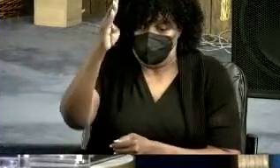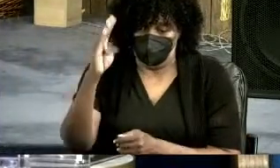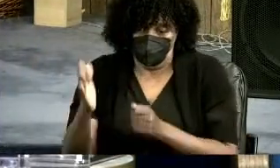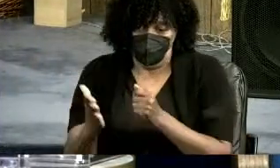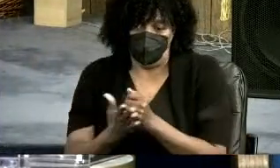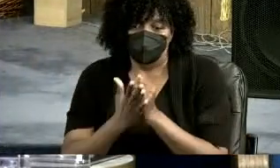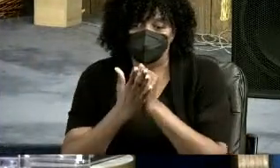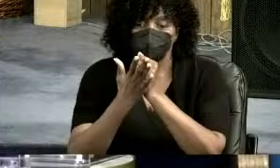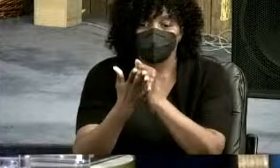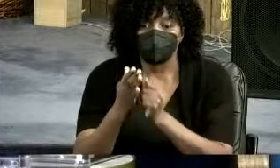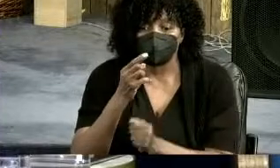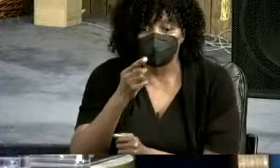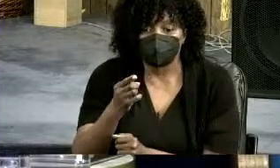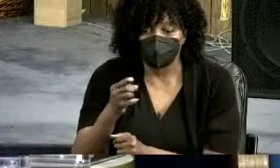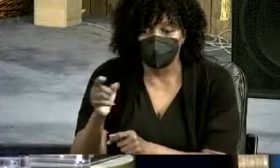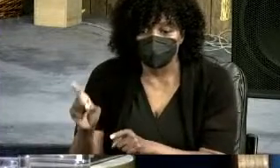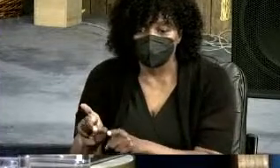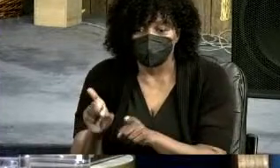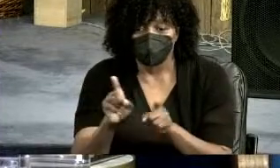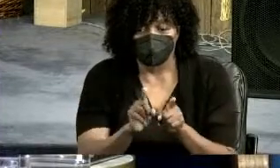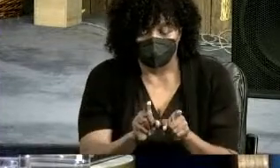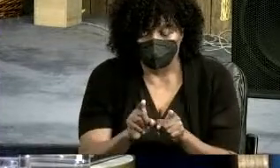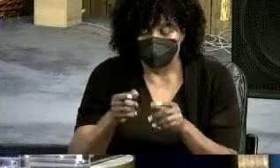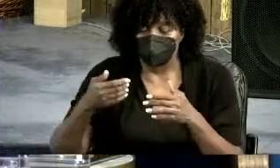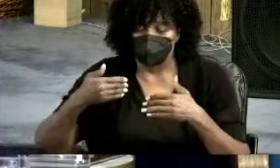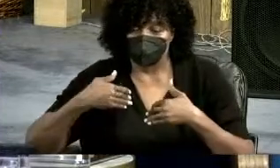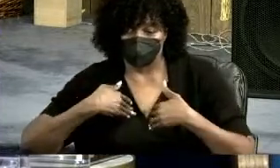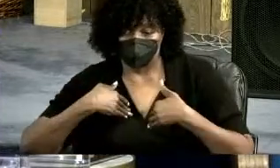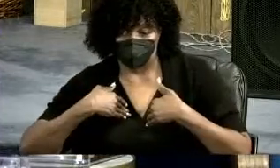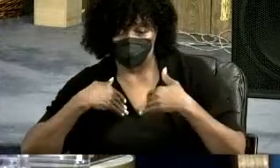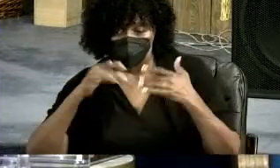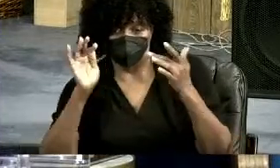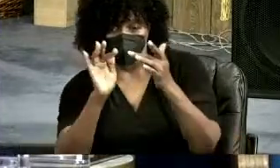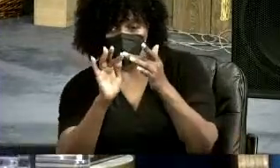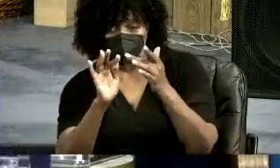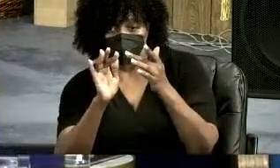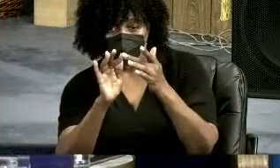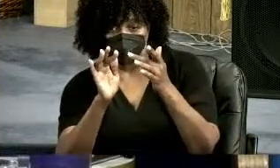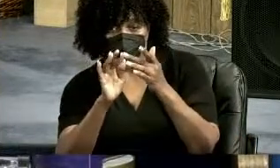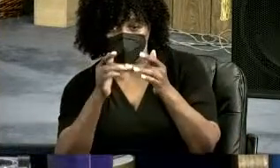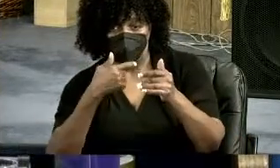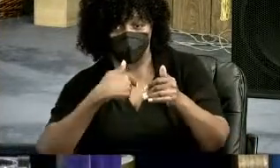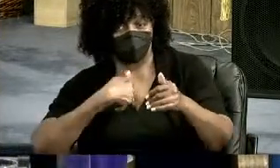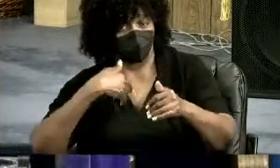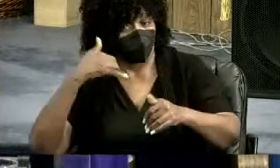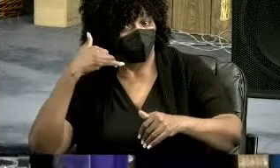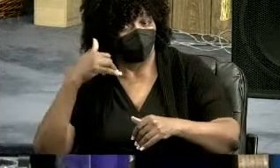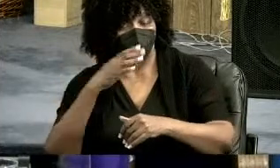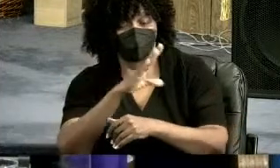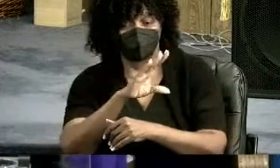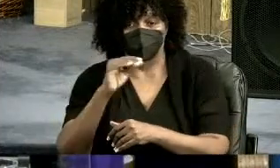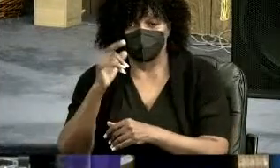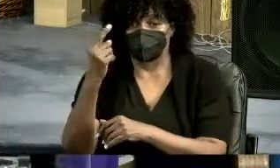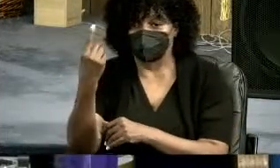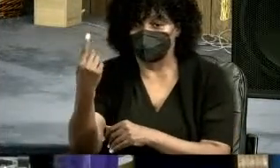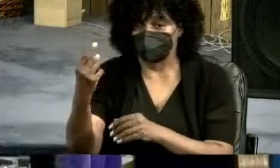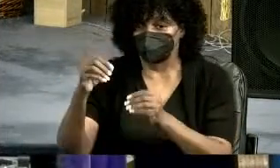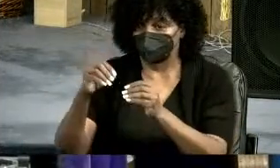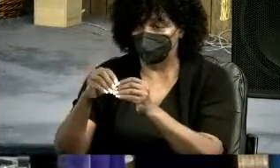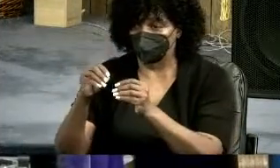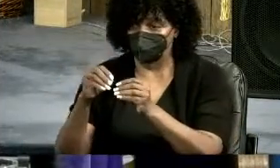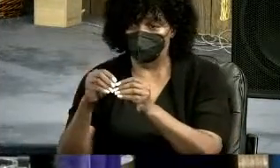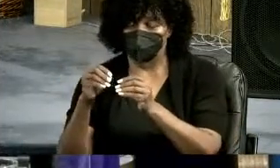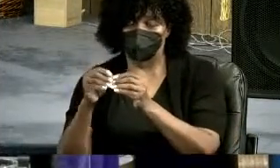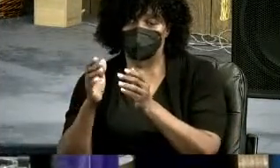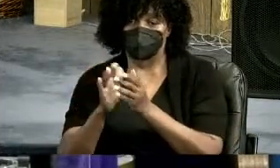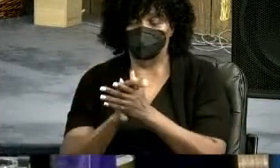through. And so you have a direct line to me and my family. We love you. I have one more before I bring Sister